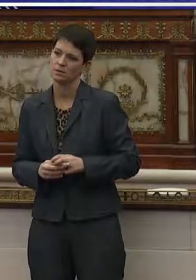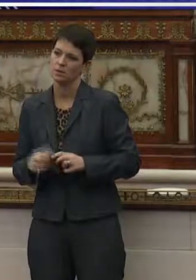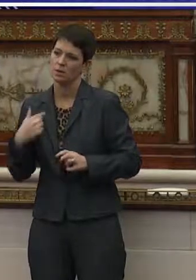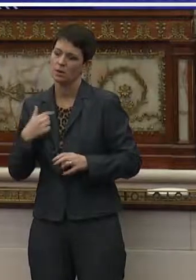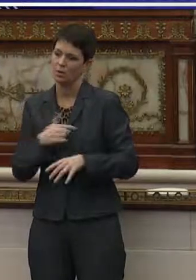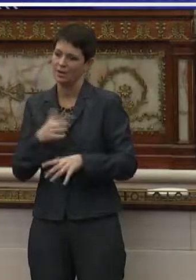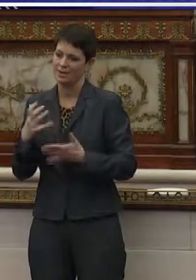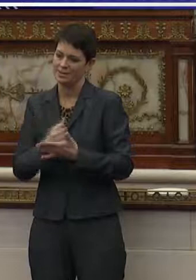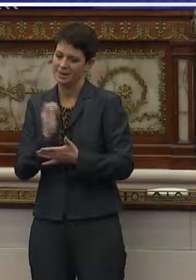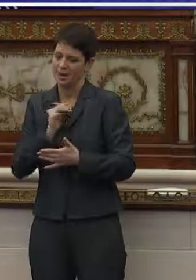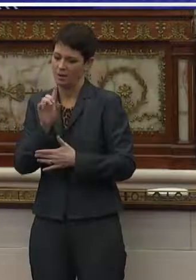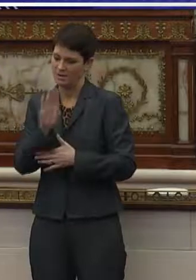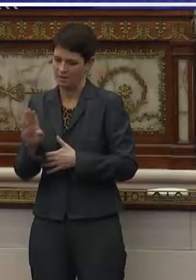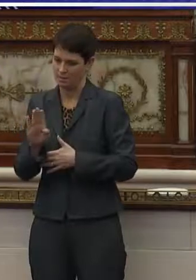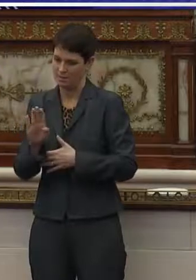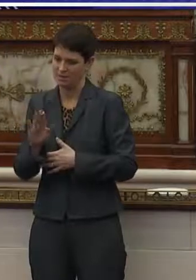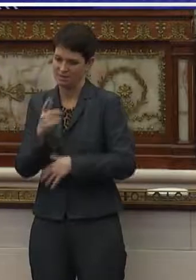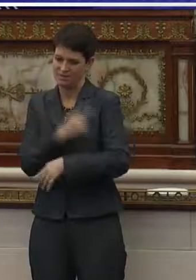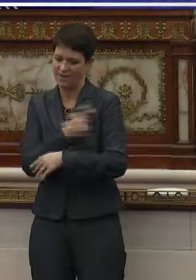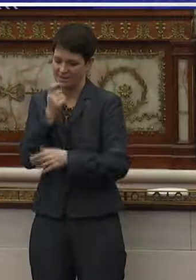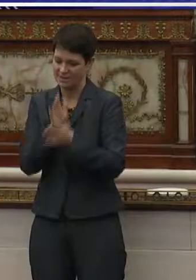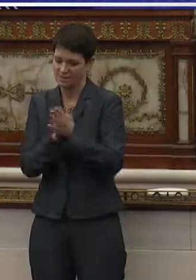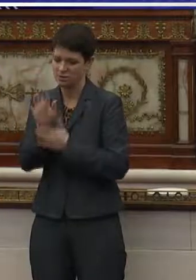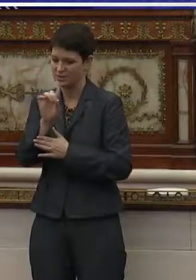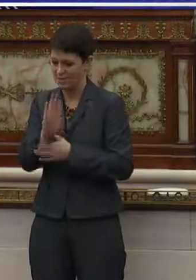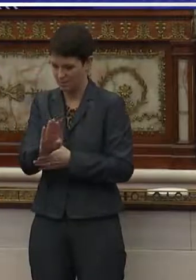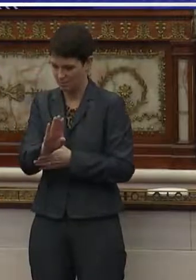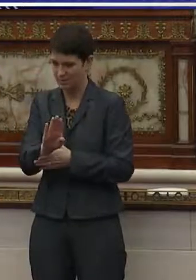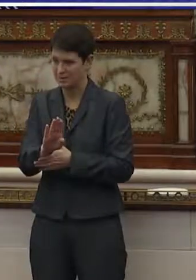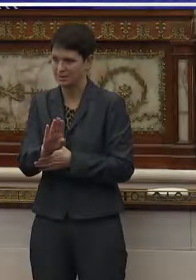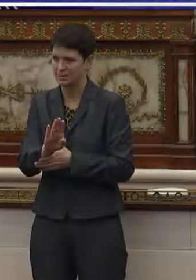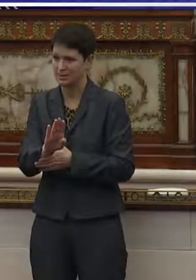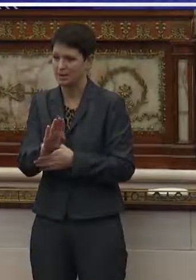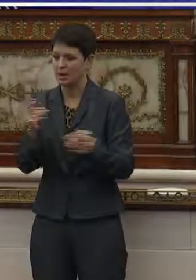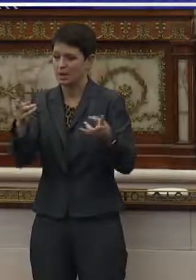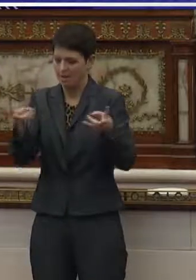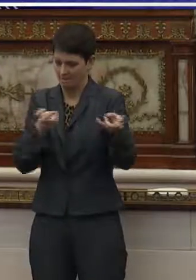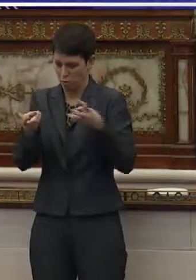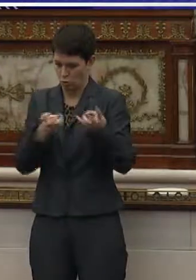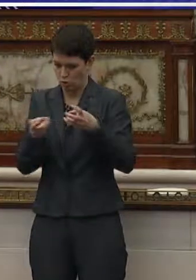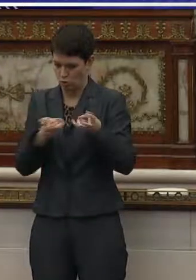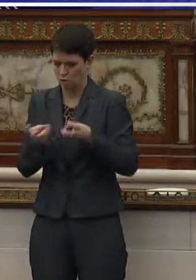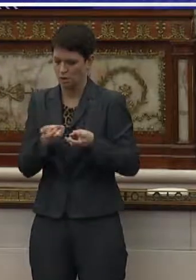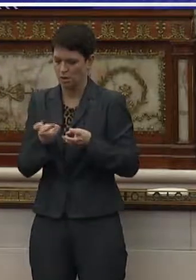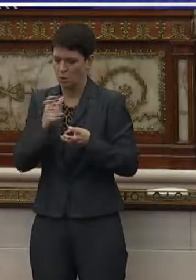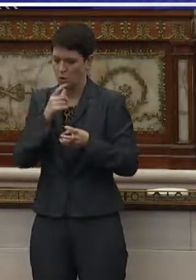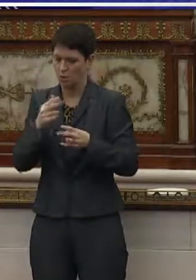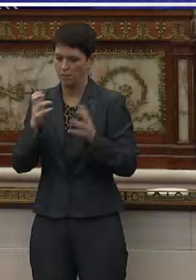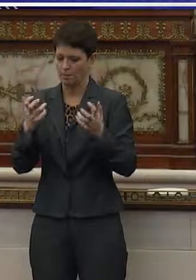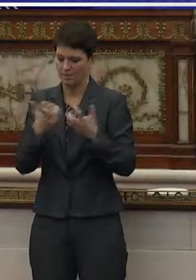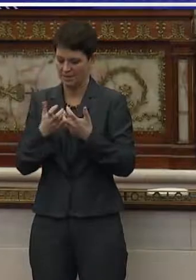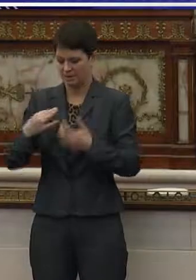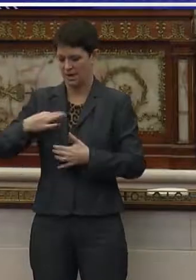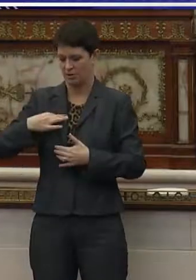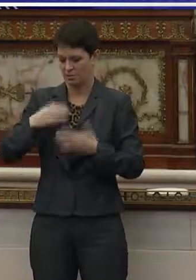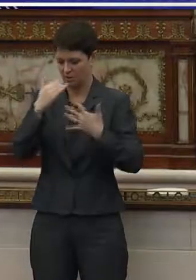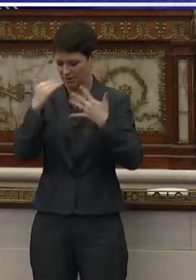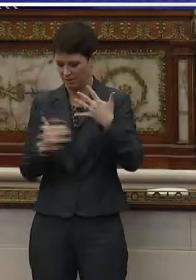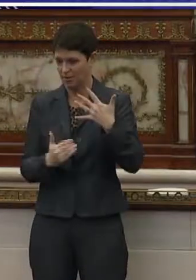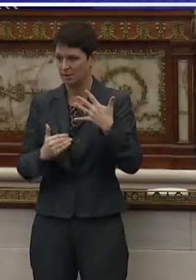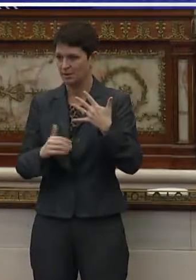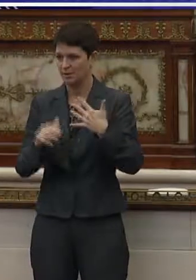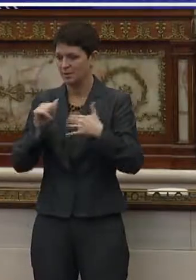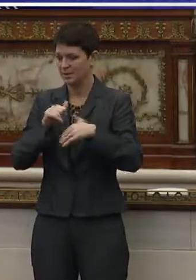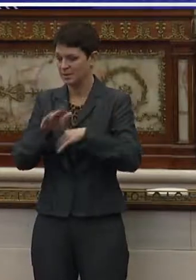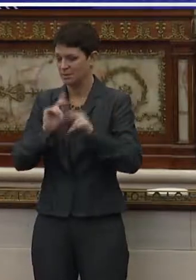take our database, our vaccine interest database, and we can pull from that people who meet eligibility criteria, and we can send to those